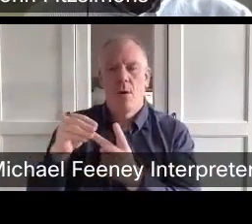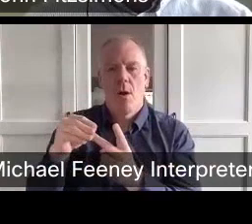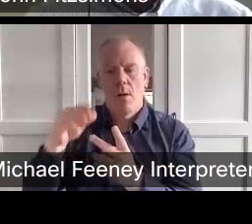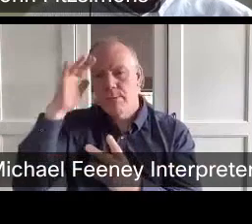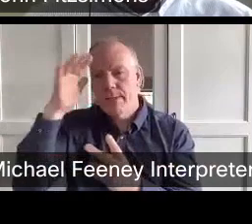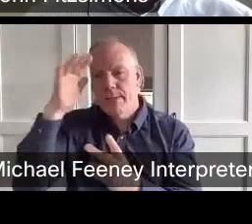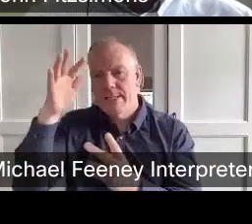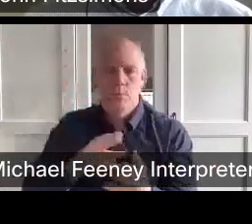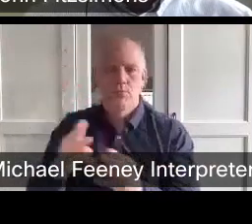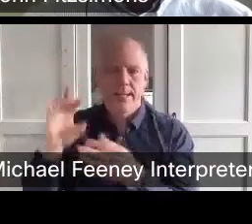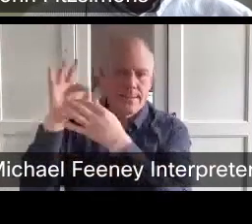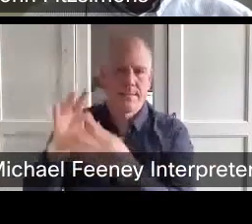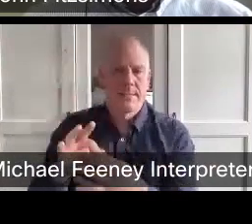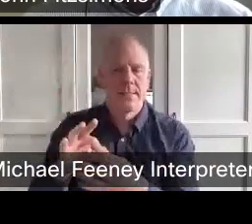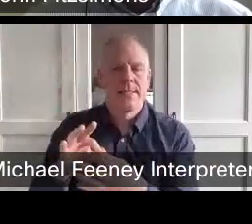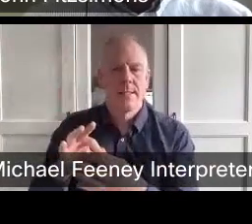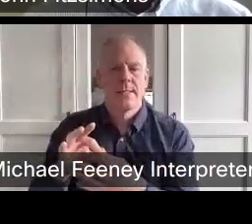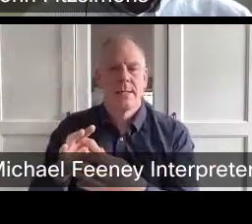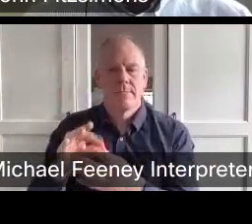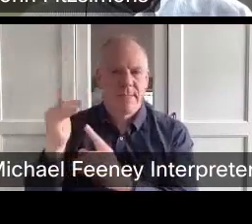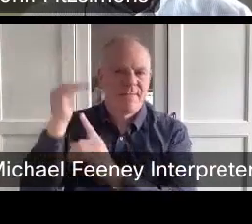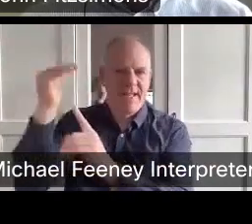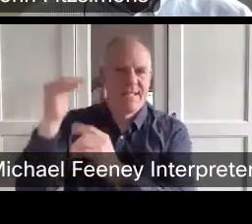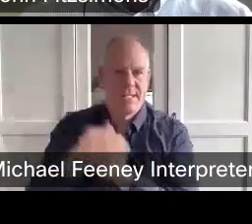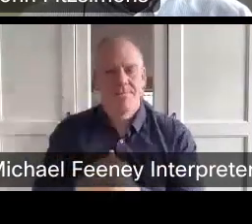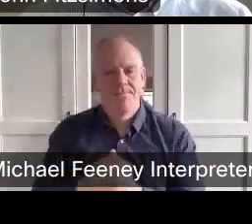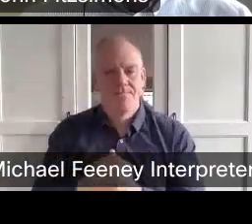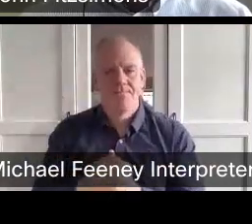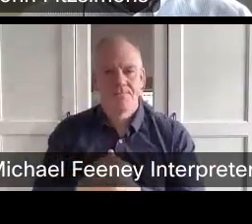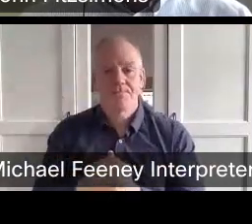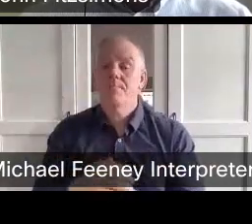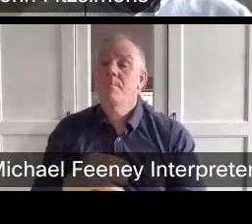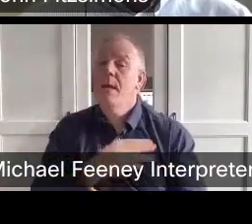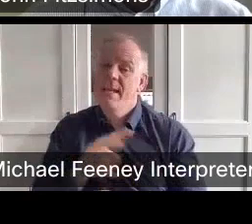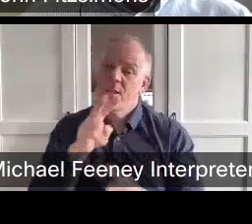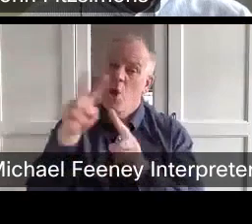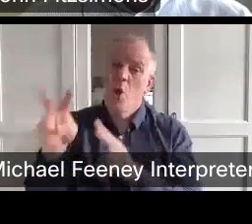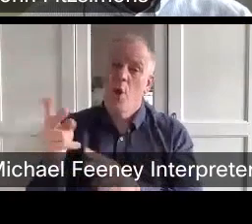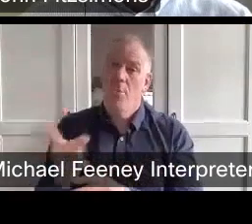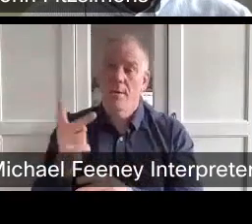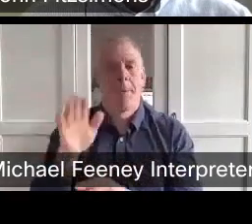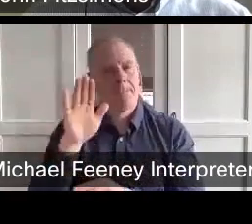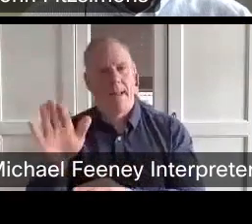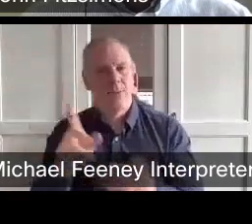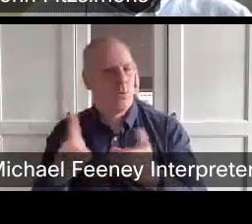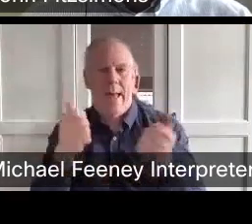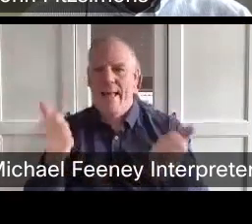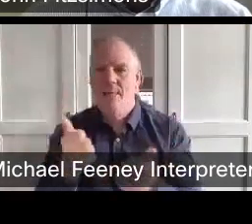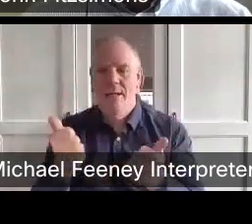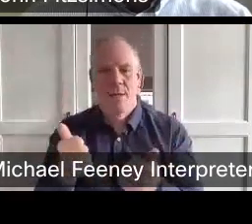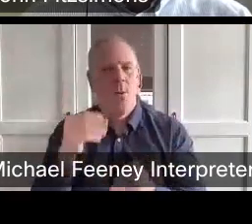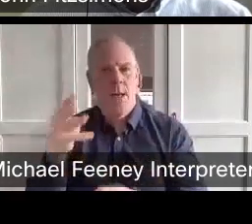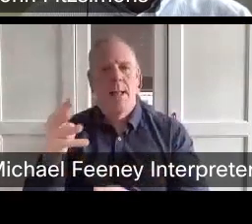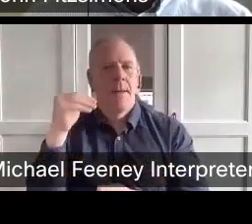So for people at a more advanced level. So please do check out those. They are mandatory, so I think it will